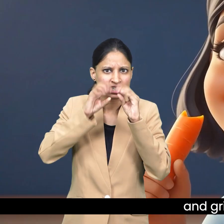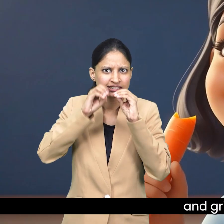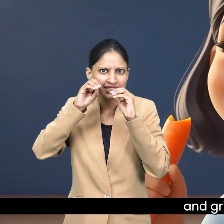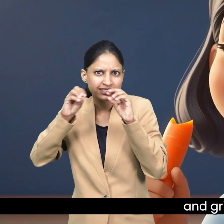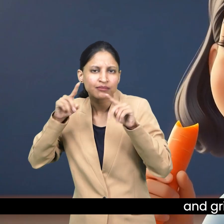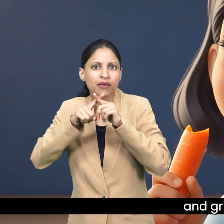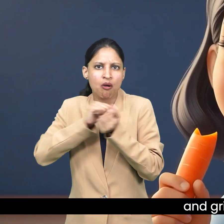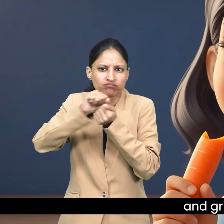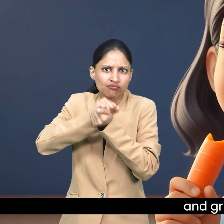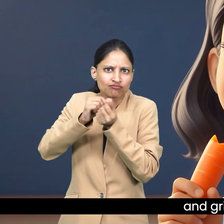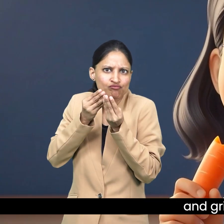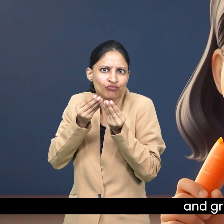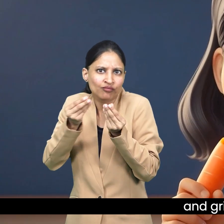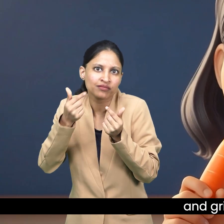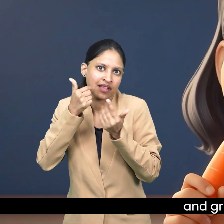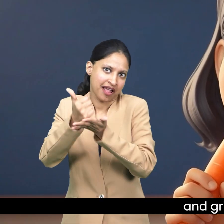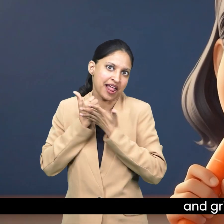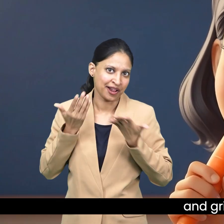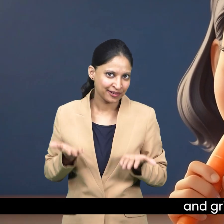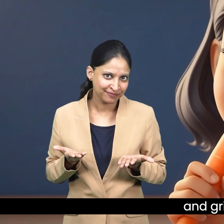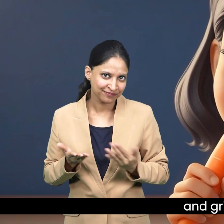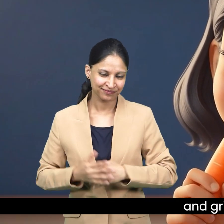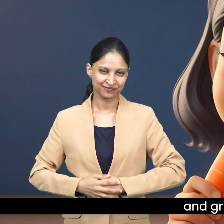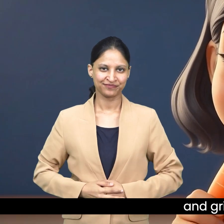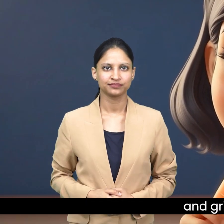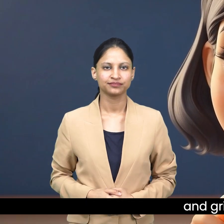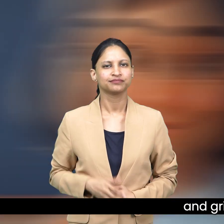crush and grind the food.